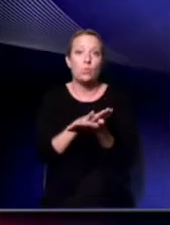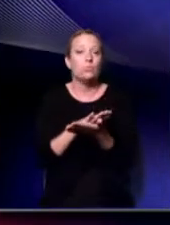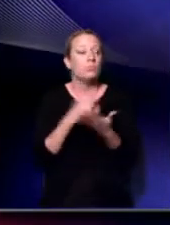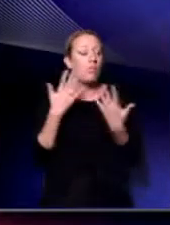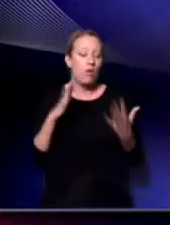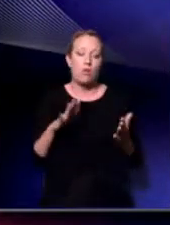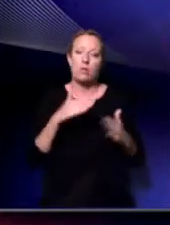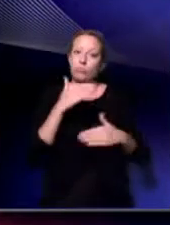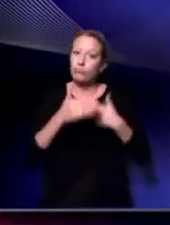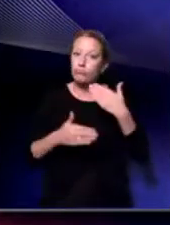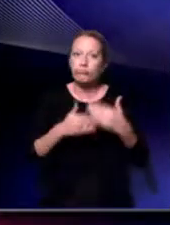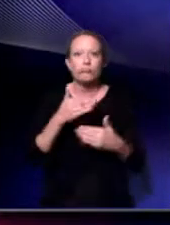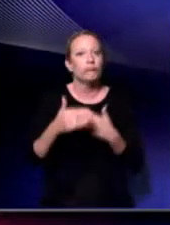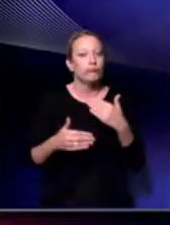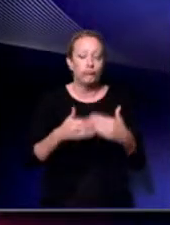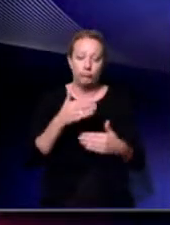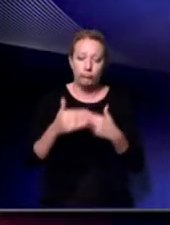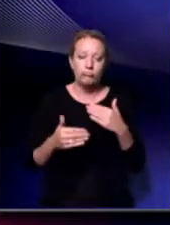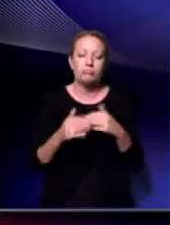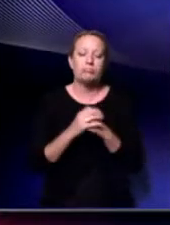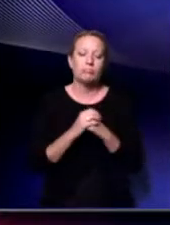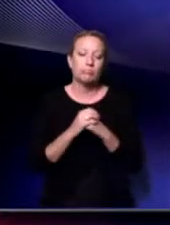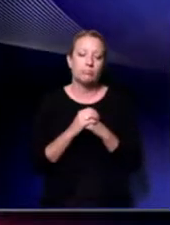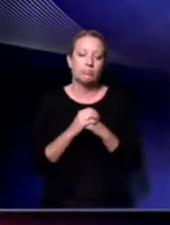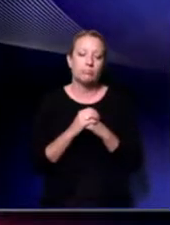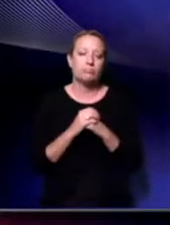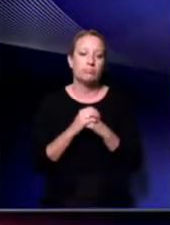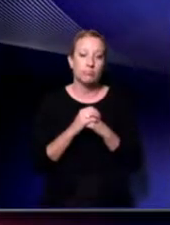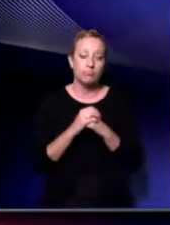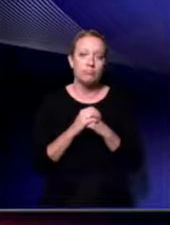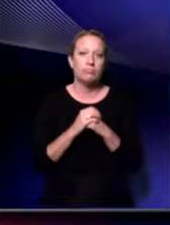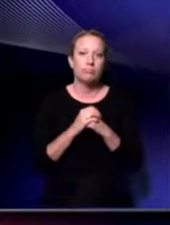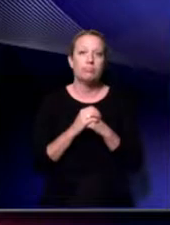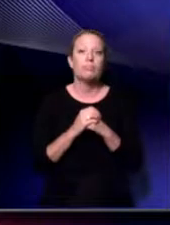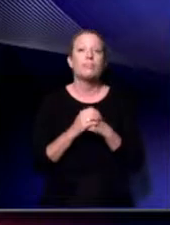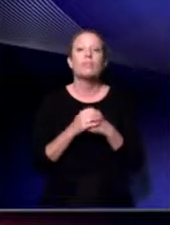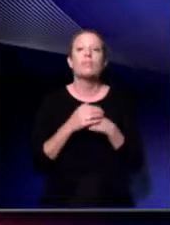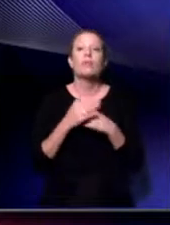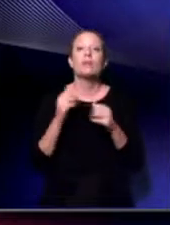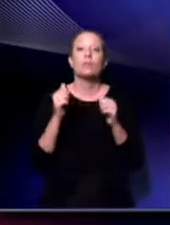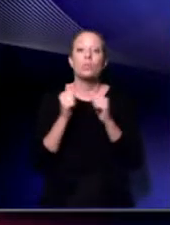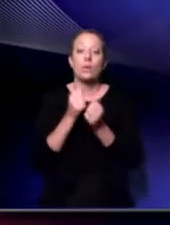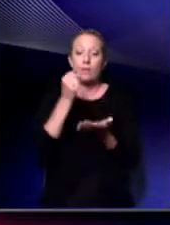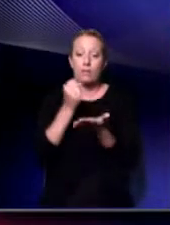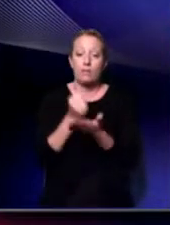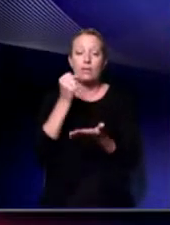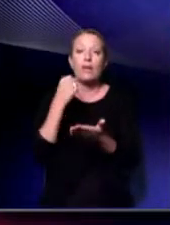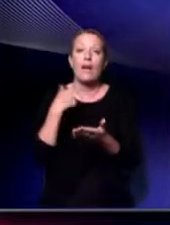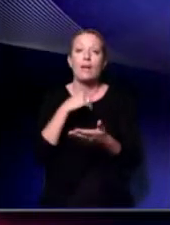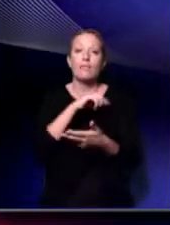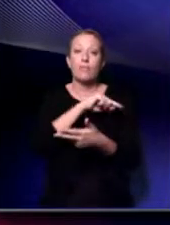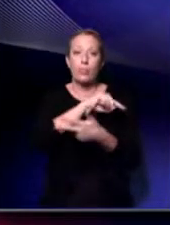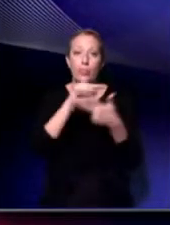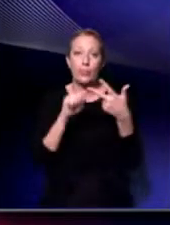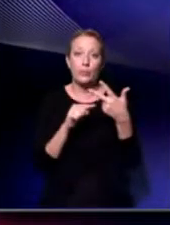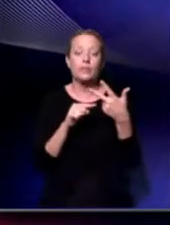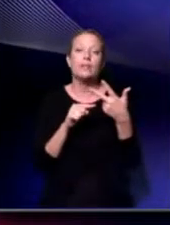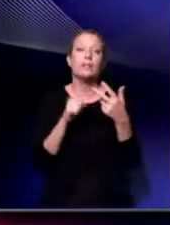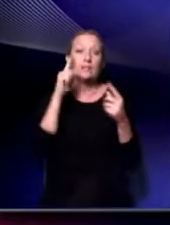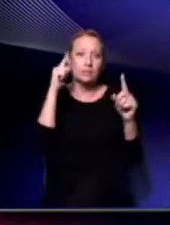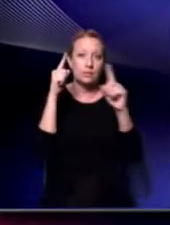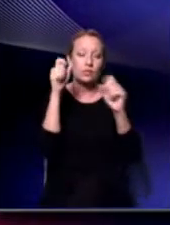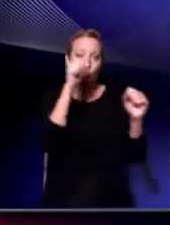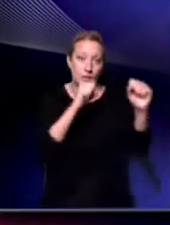process. Included with that are the 3 strategic initiatives, which Dr. Rex